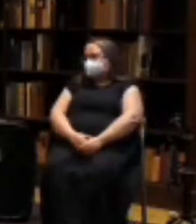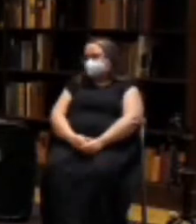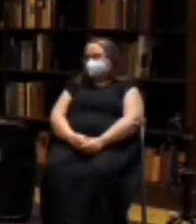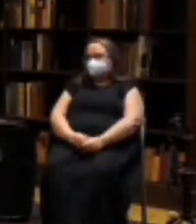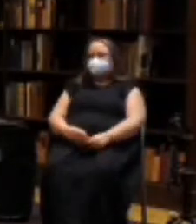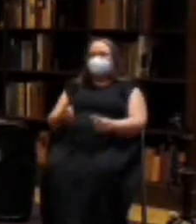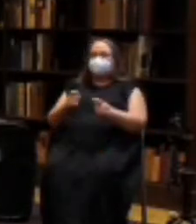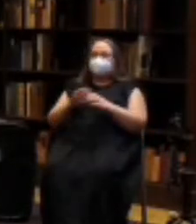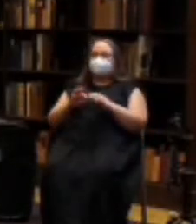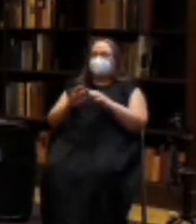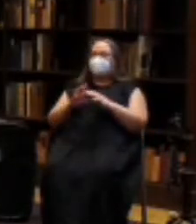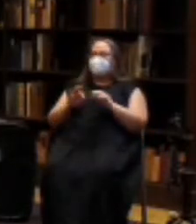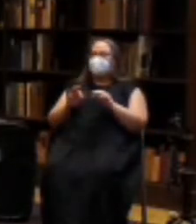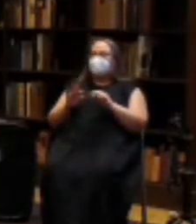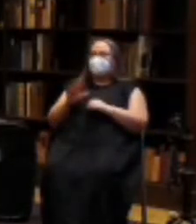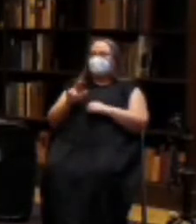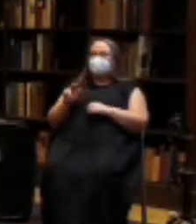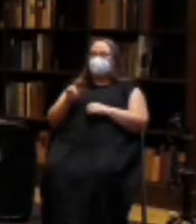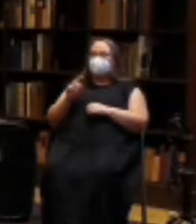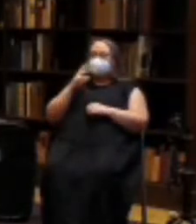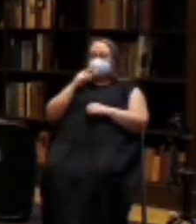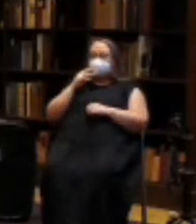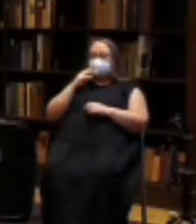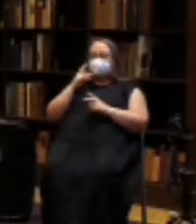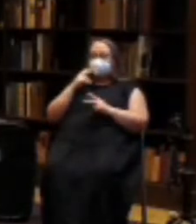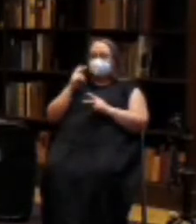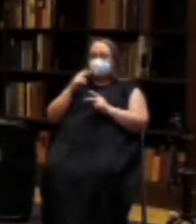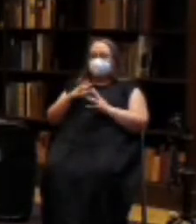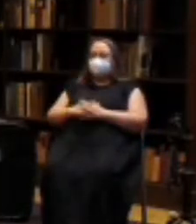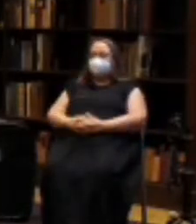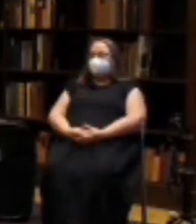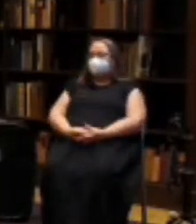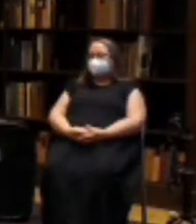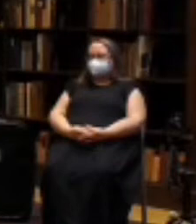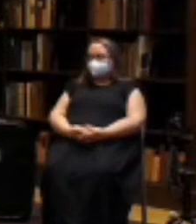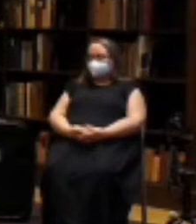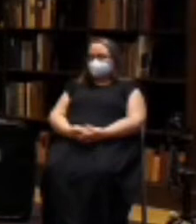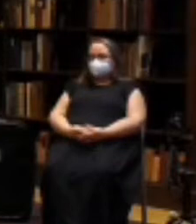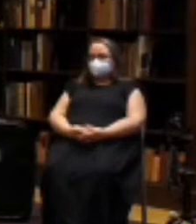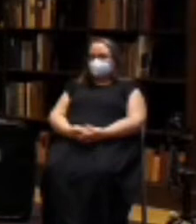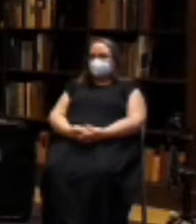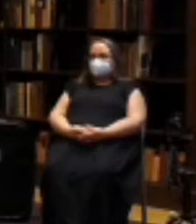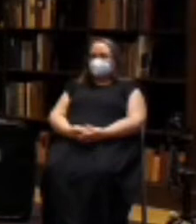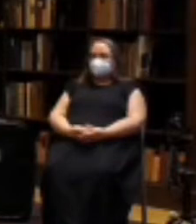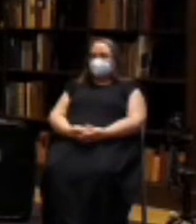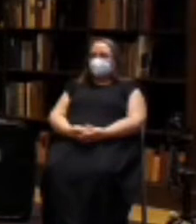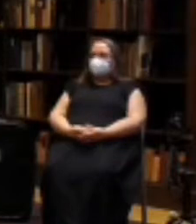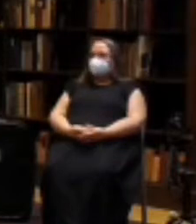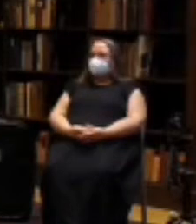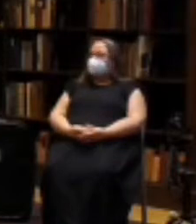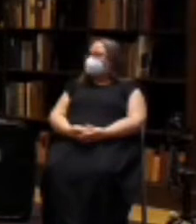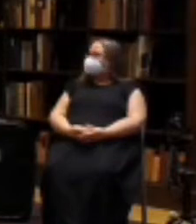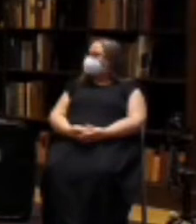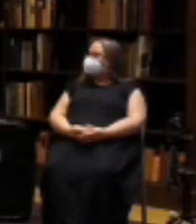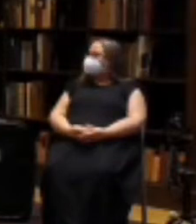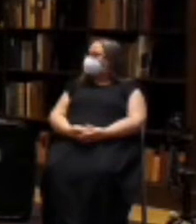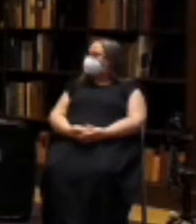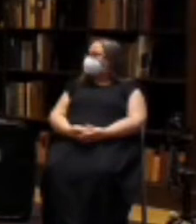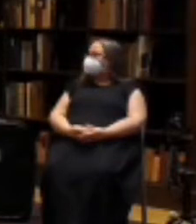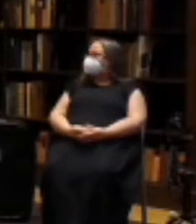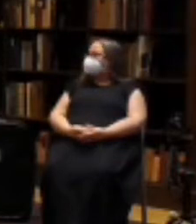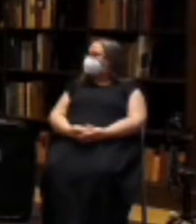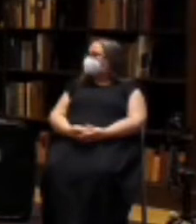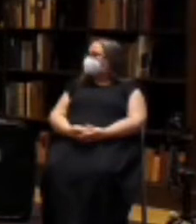Questions, comments, your own experiences, memories, We have a suggestions? couple from online that we're going to start with. Oh,